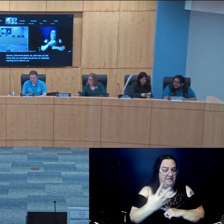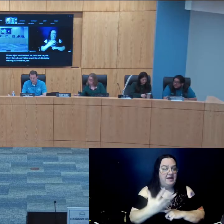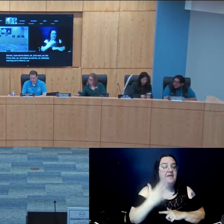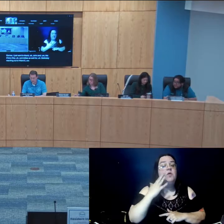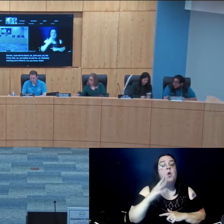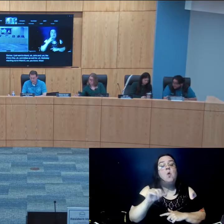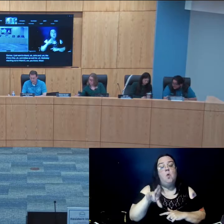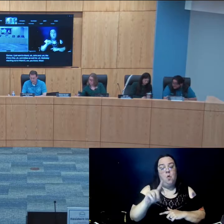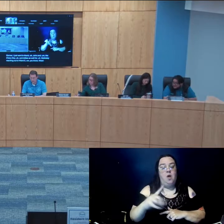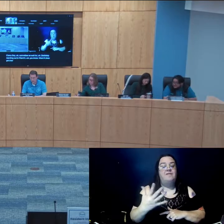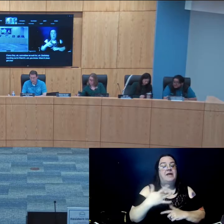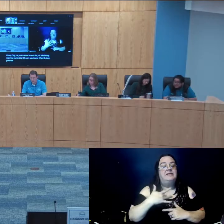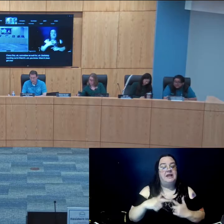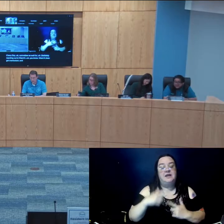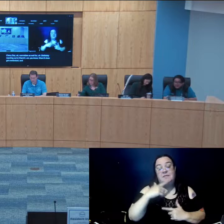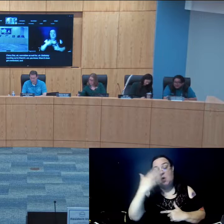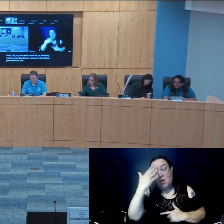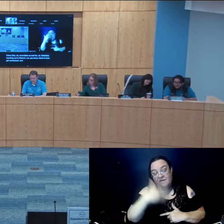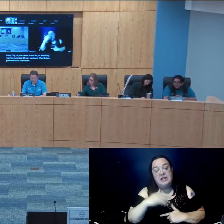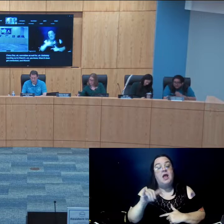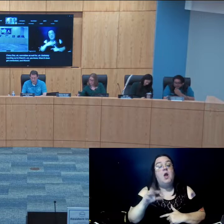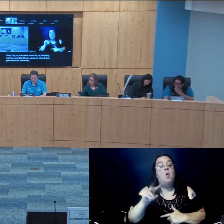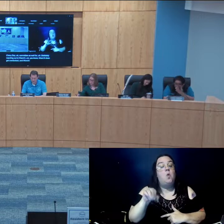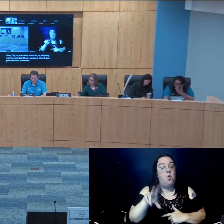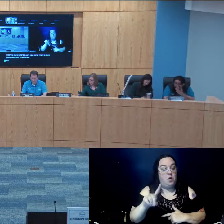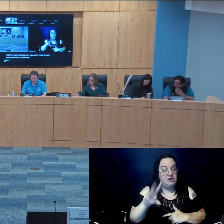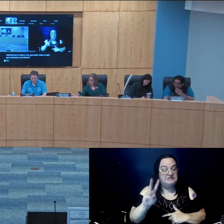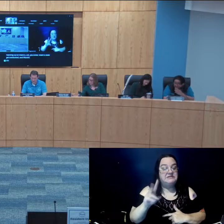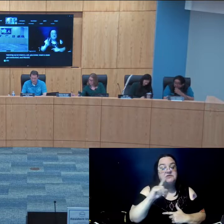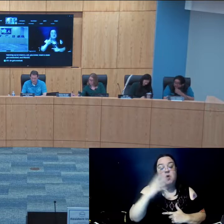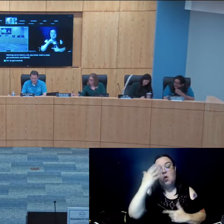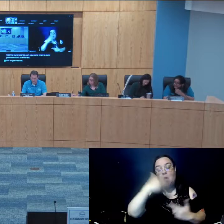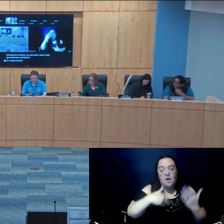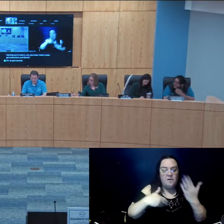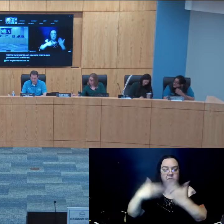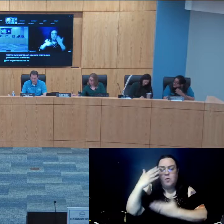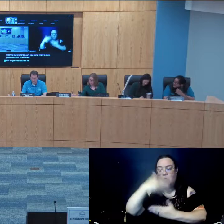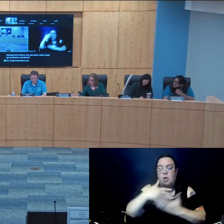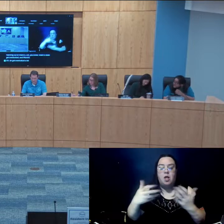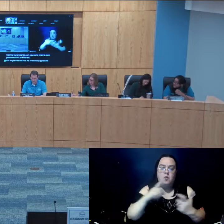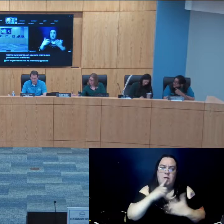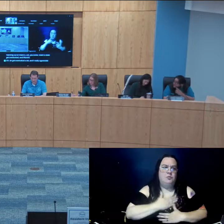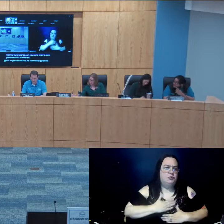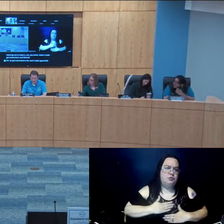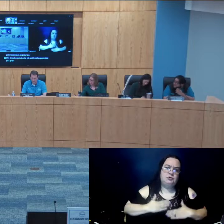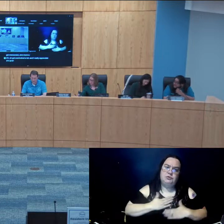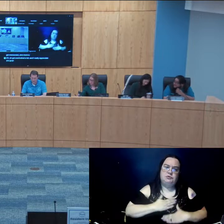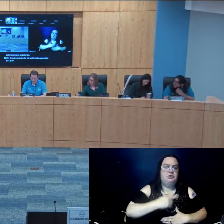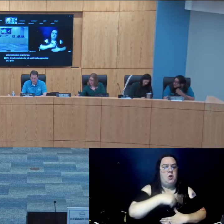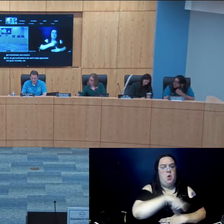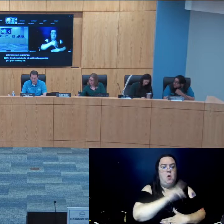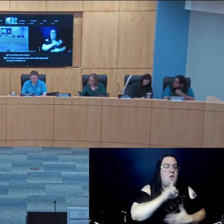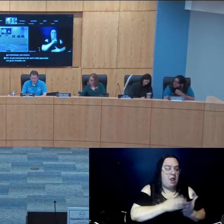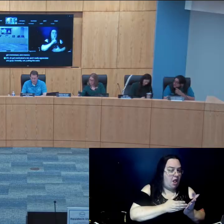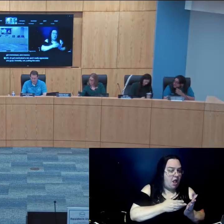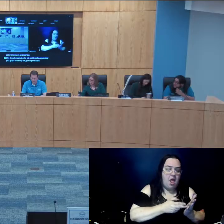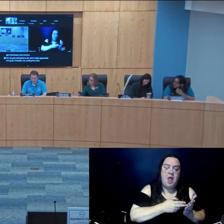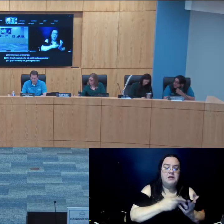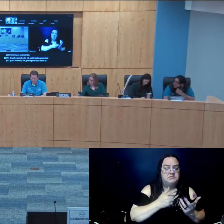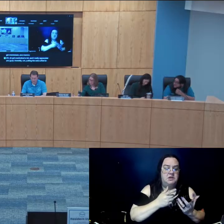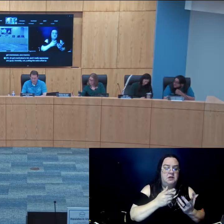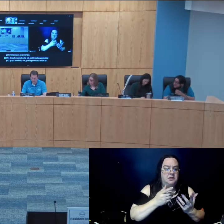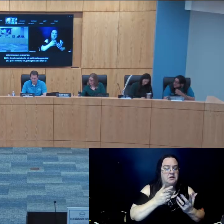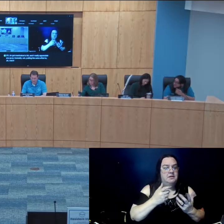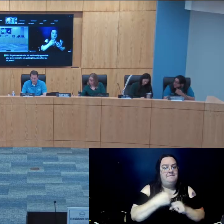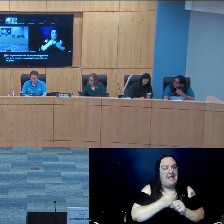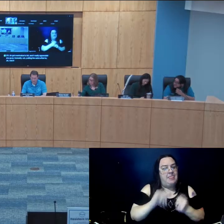does get overlooked, and Ward 6 do get overlooked a lot. And I really appreciate you guys, honestly, putting the extra effort to reach